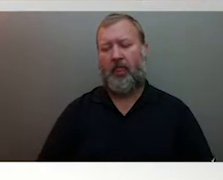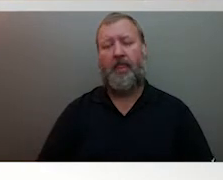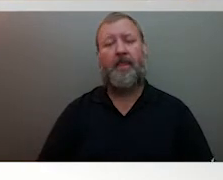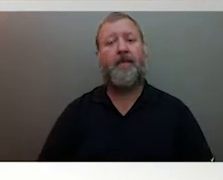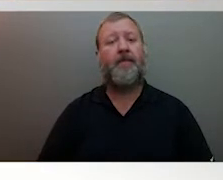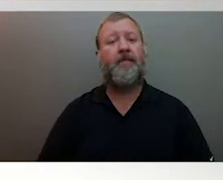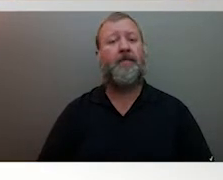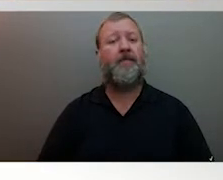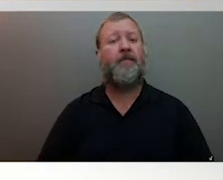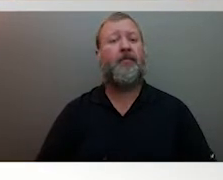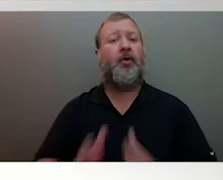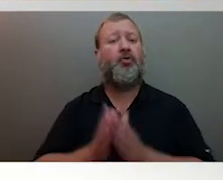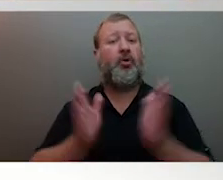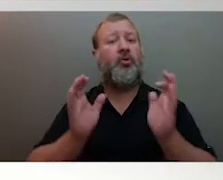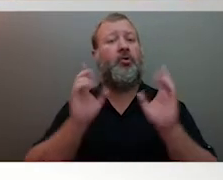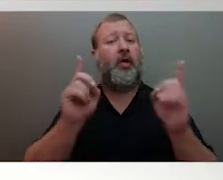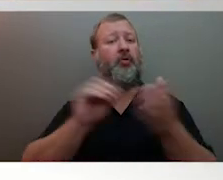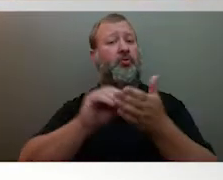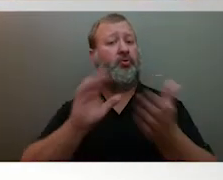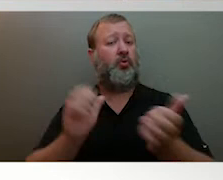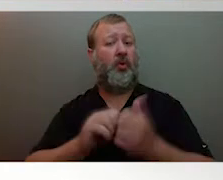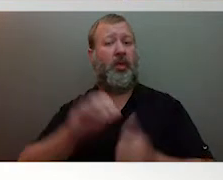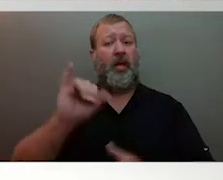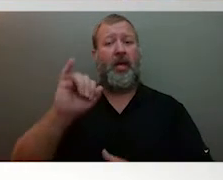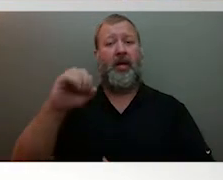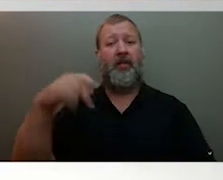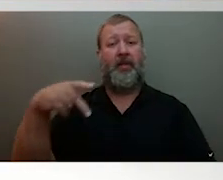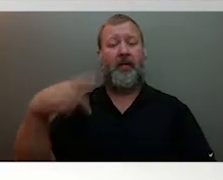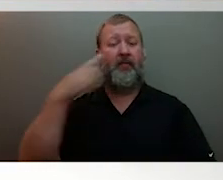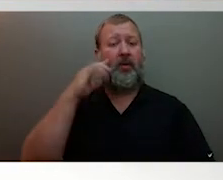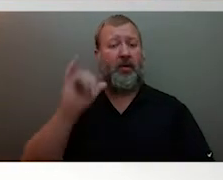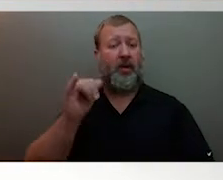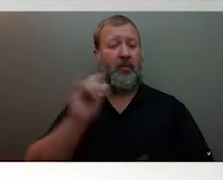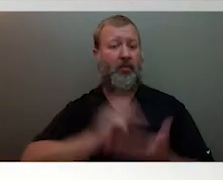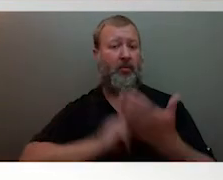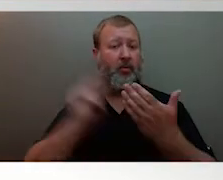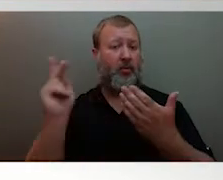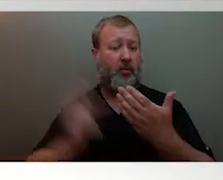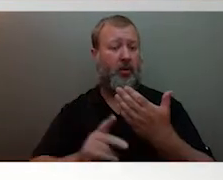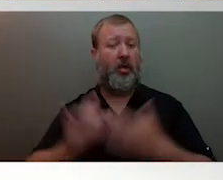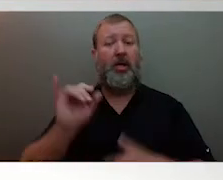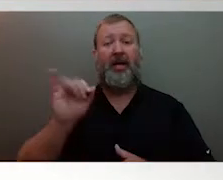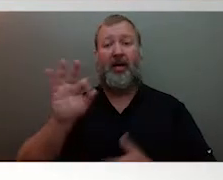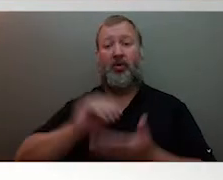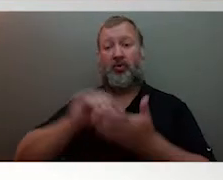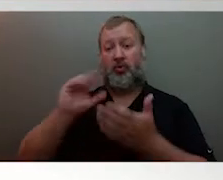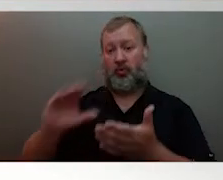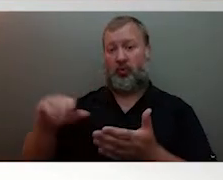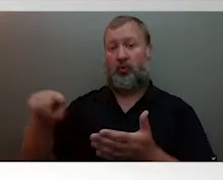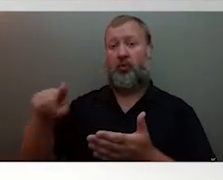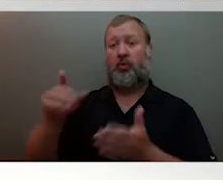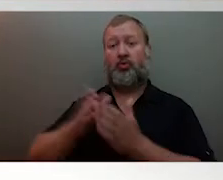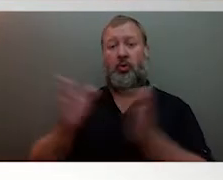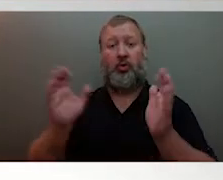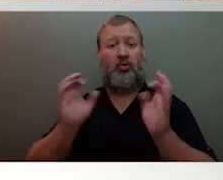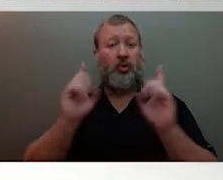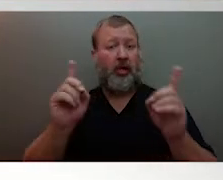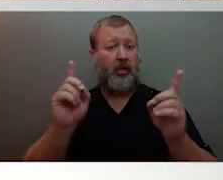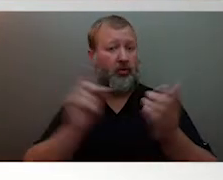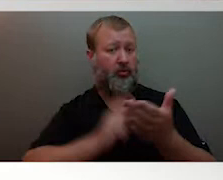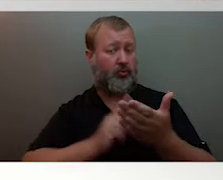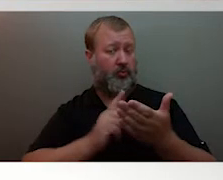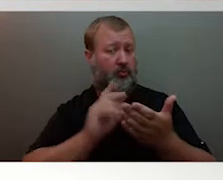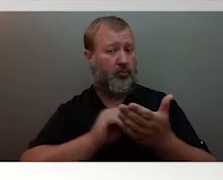General education students with an IEP for hospital homebound. If the student is a general education